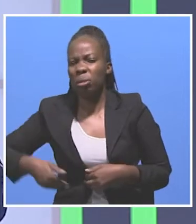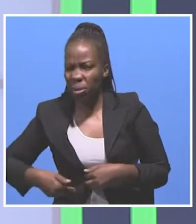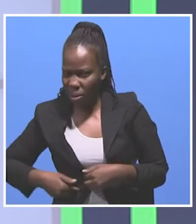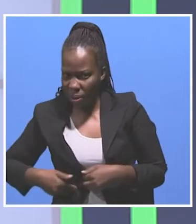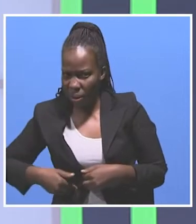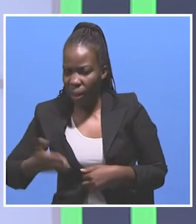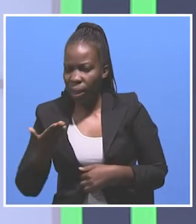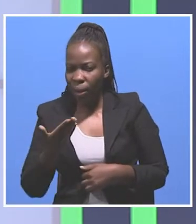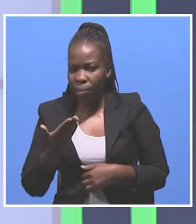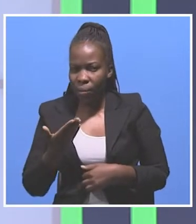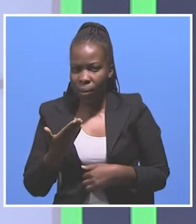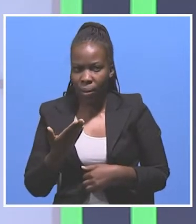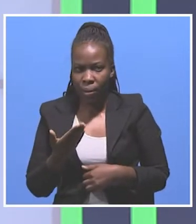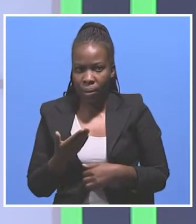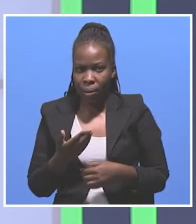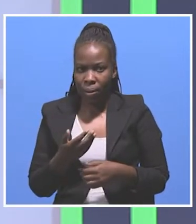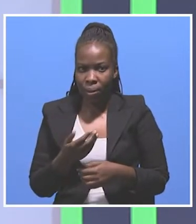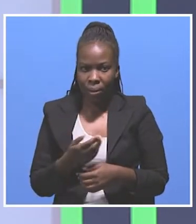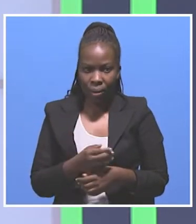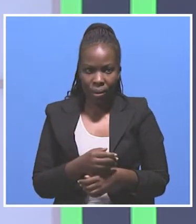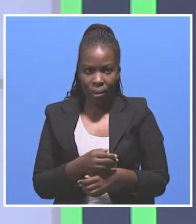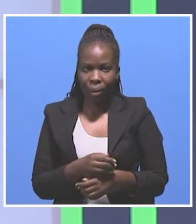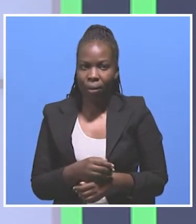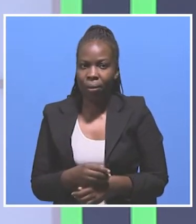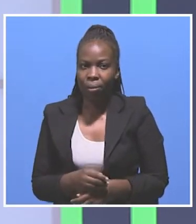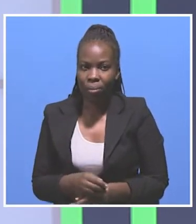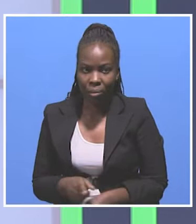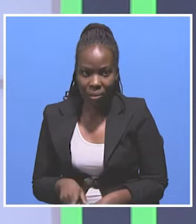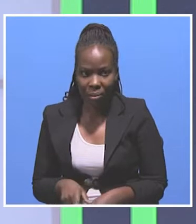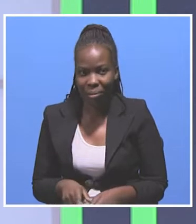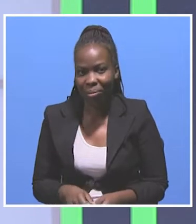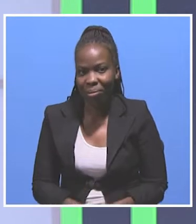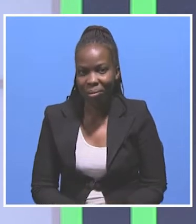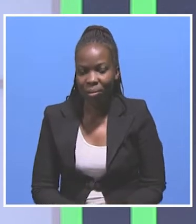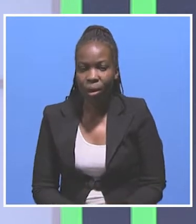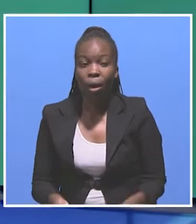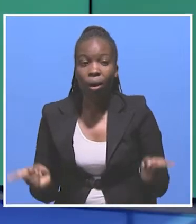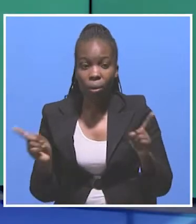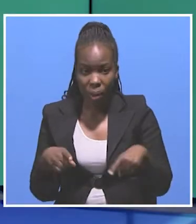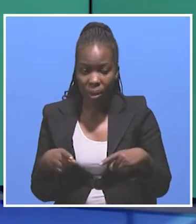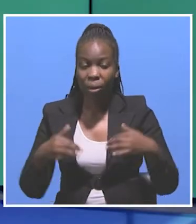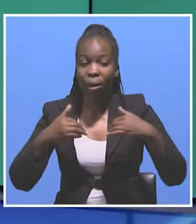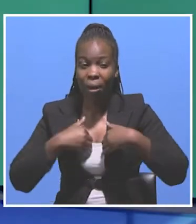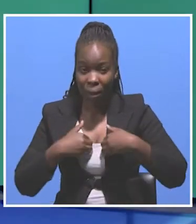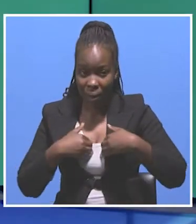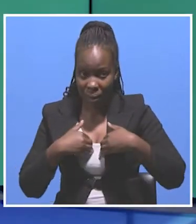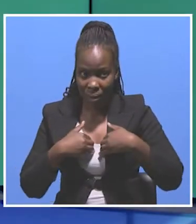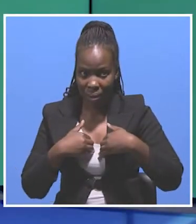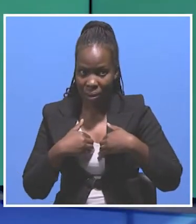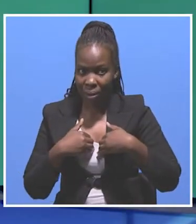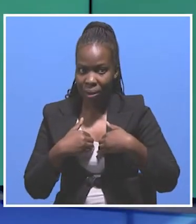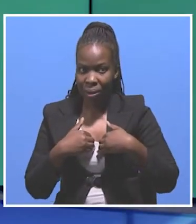natural changes in the bodies that enable them to start having their menses. When you have engaged